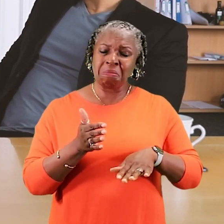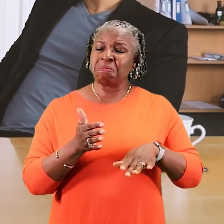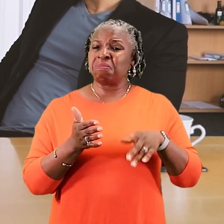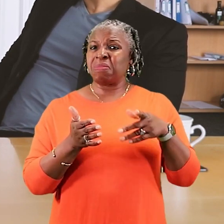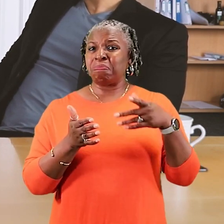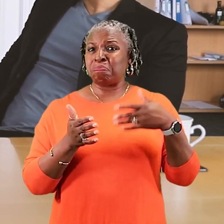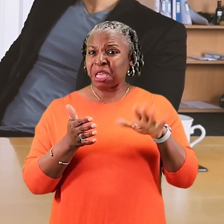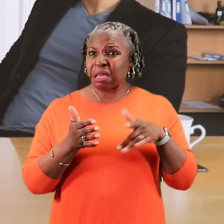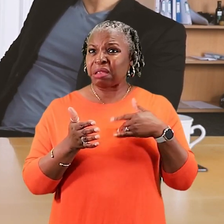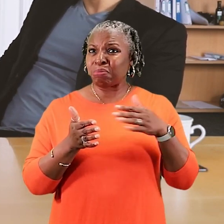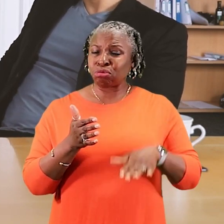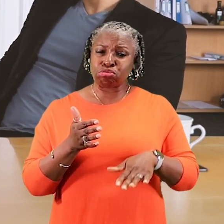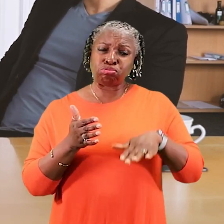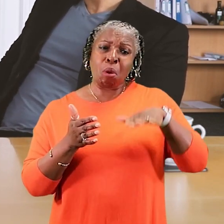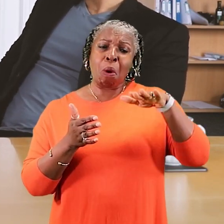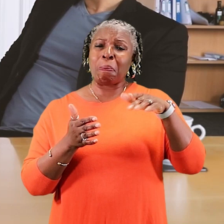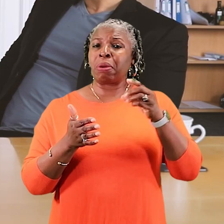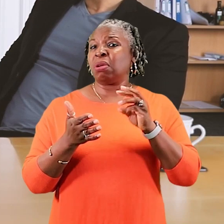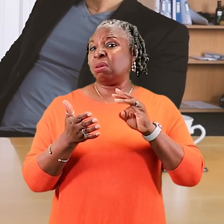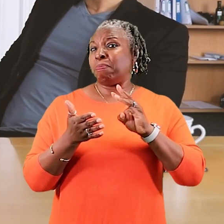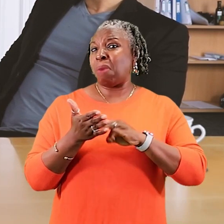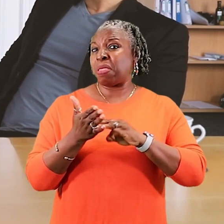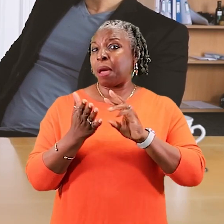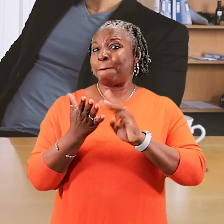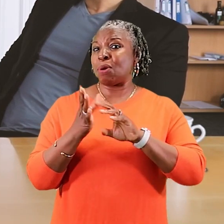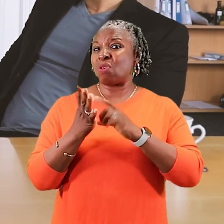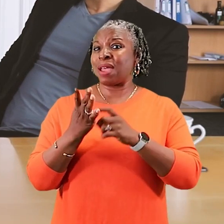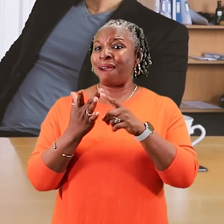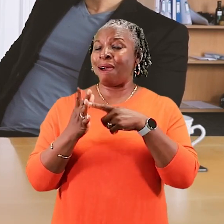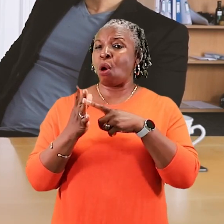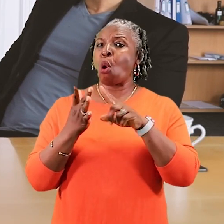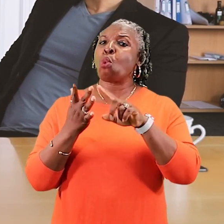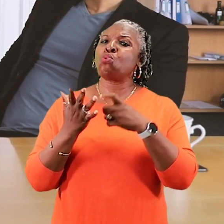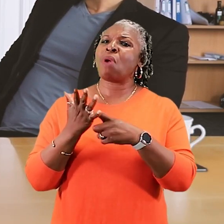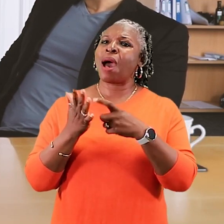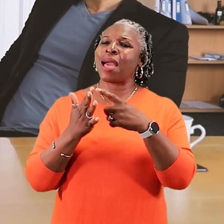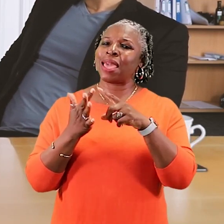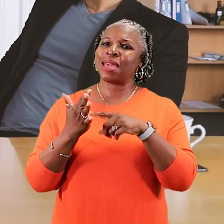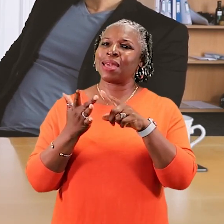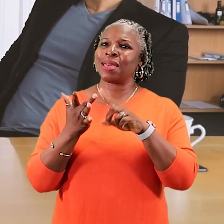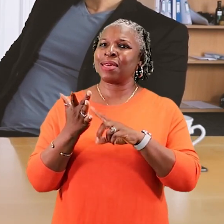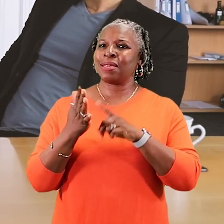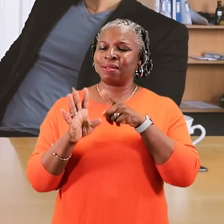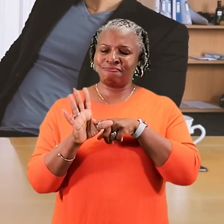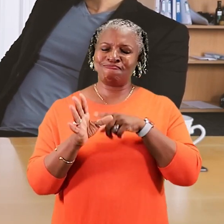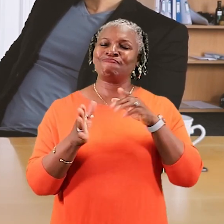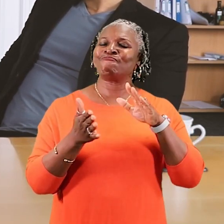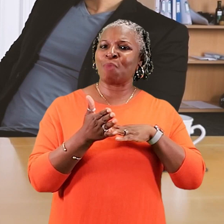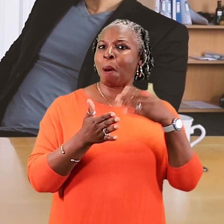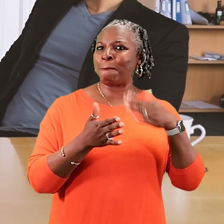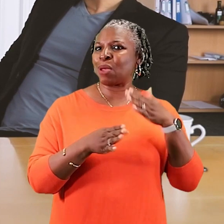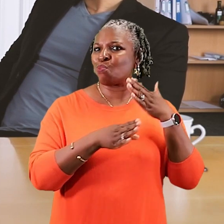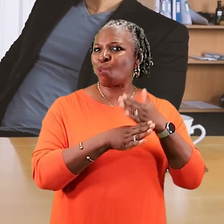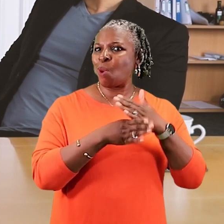with Maria O'Reilly and Pat Harvey, and my mum working with the black community